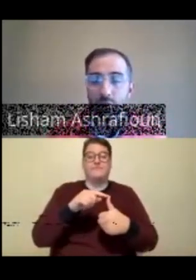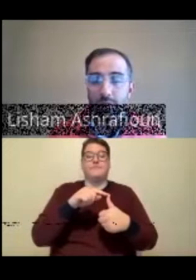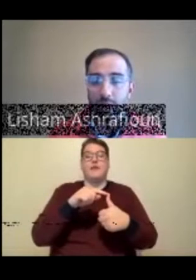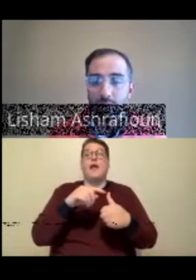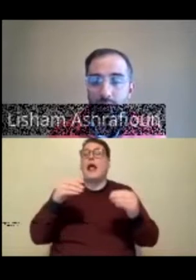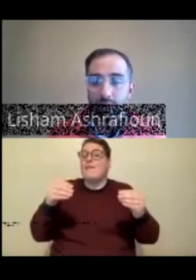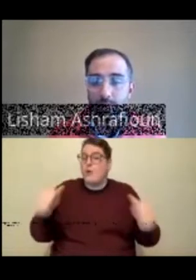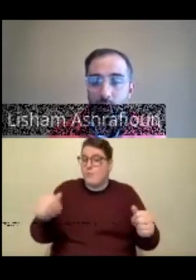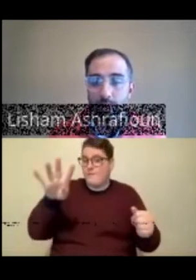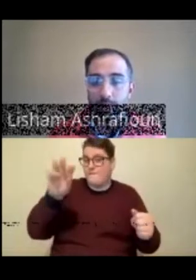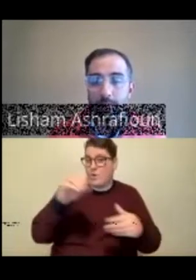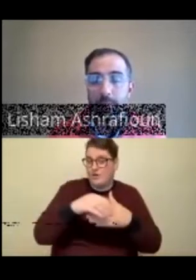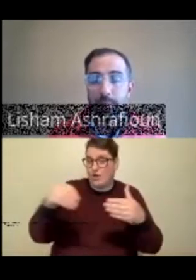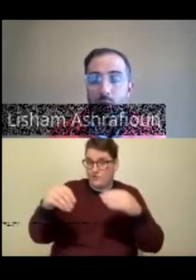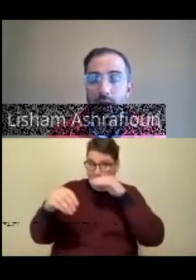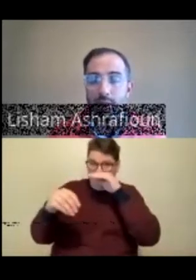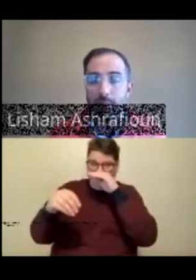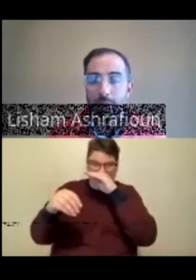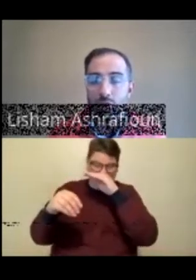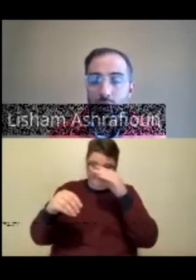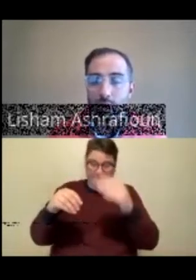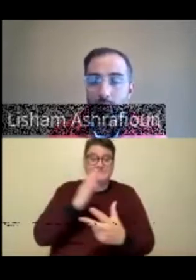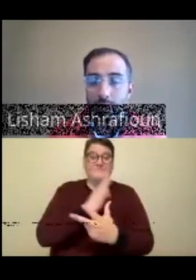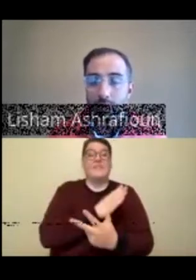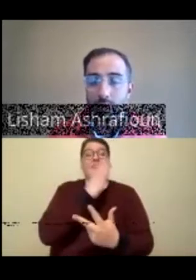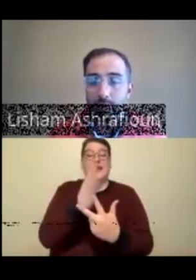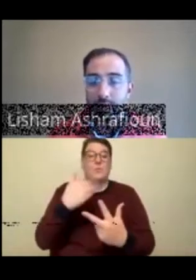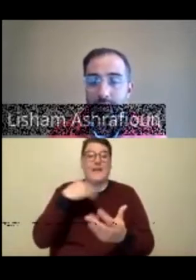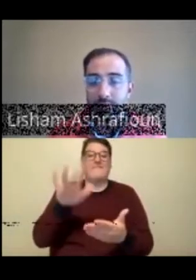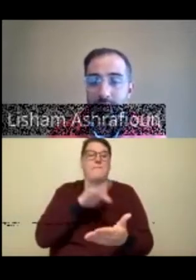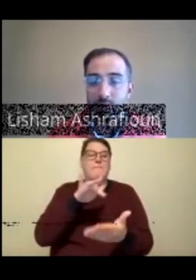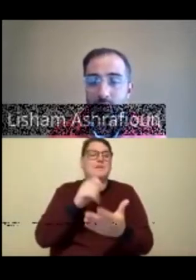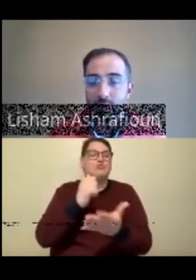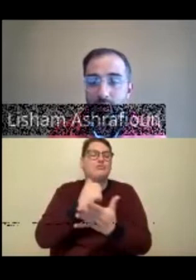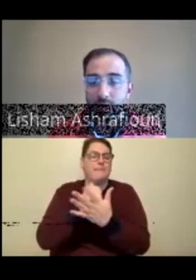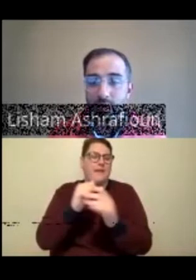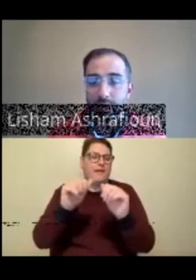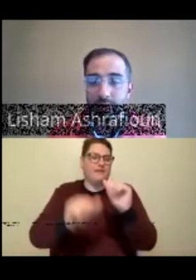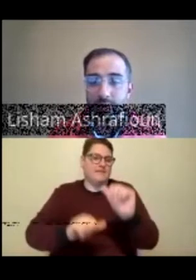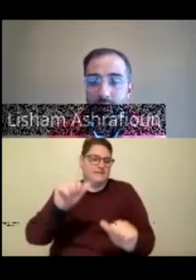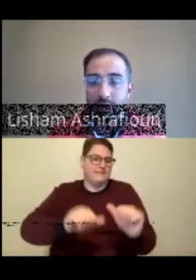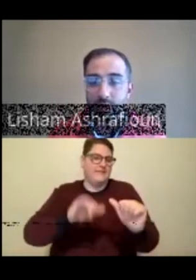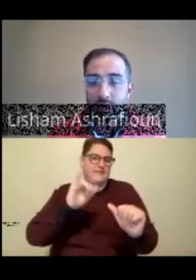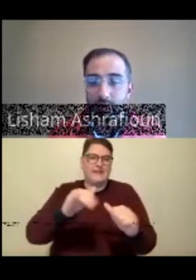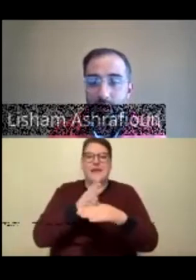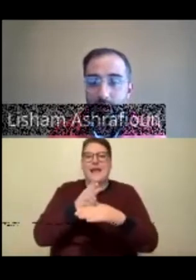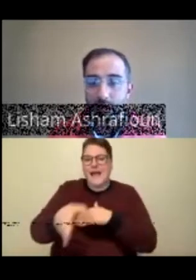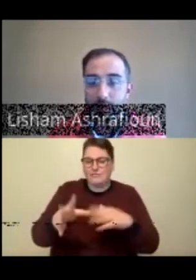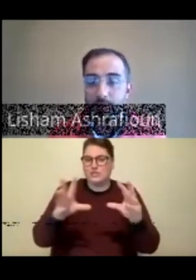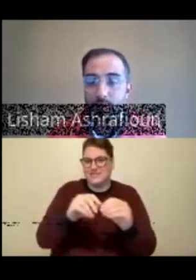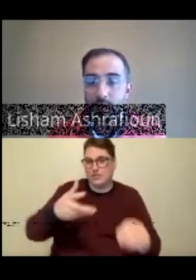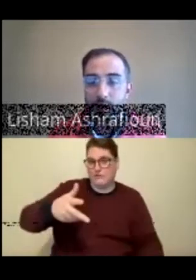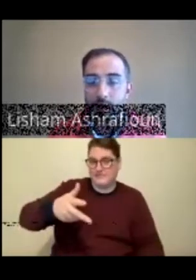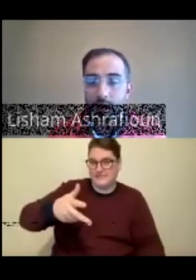compensated $40 at this point. We have a mid-treatment assessment, which is done after session 3.